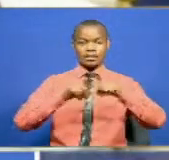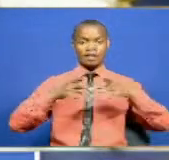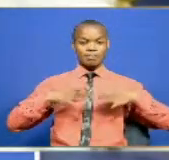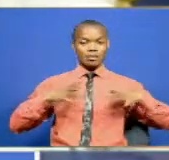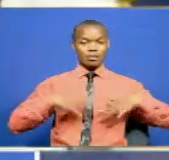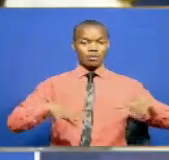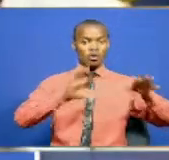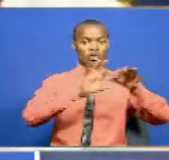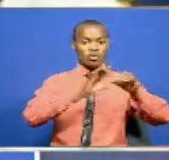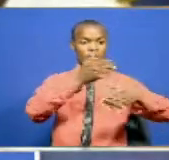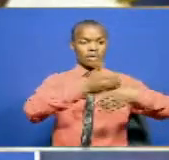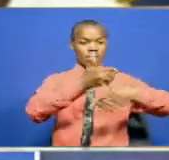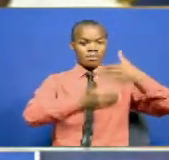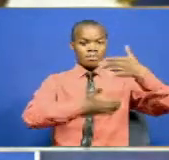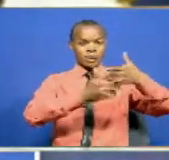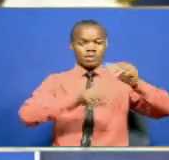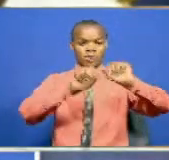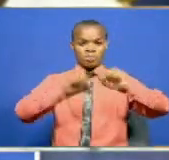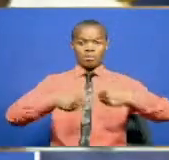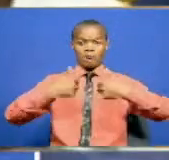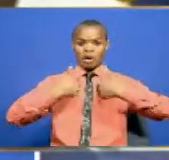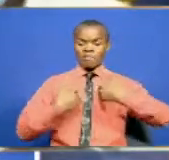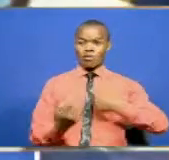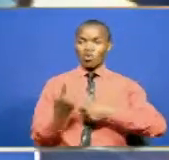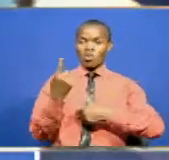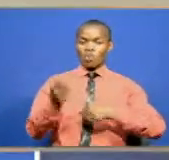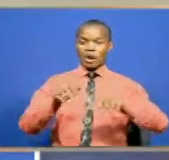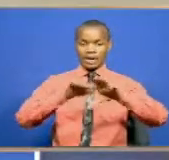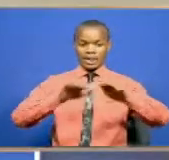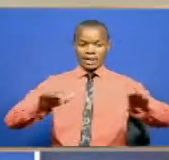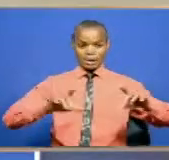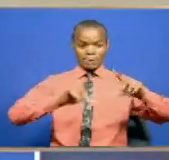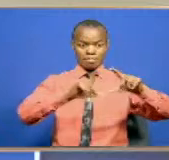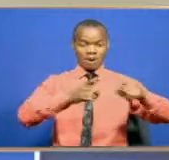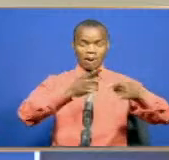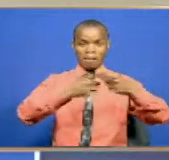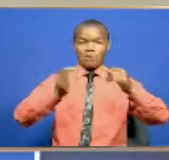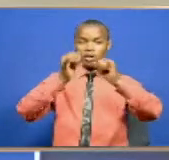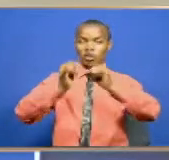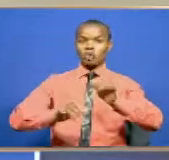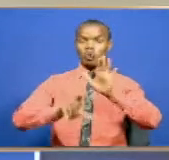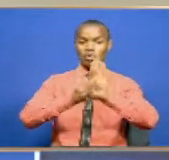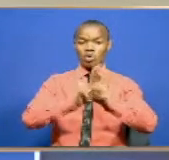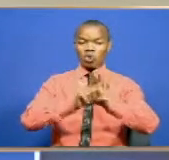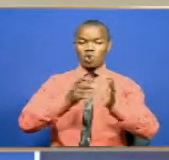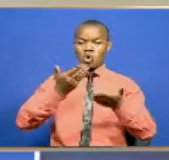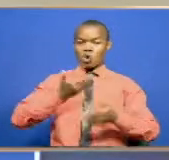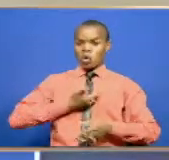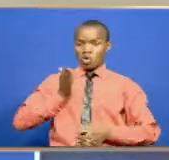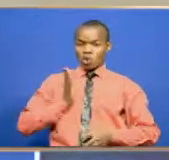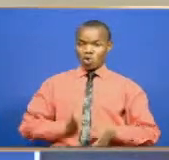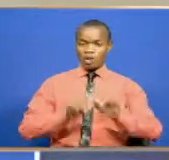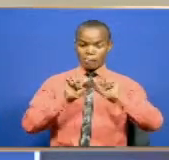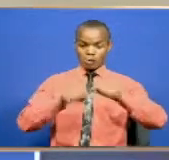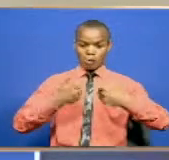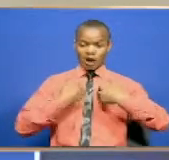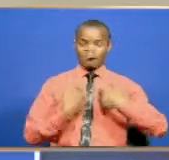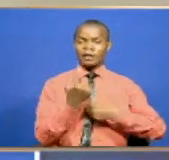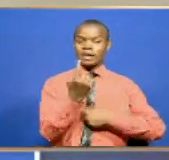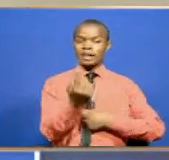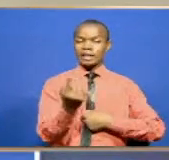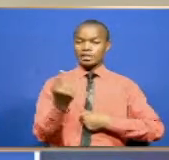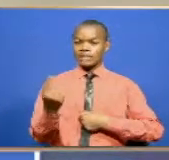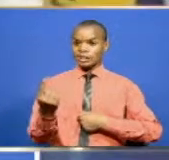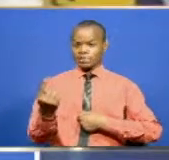said building would share a single title deed of the property. The new law allows owners of the units to have an individual title deed.